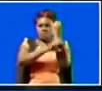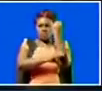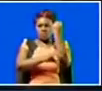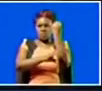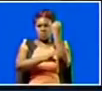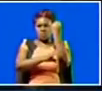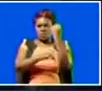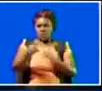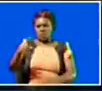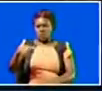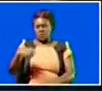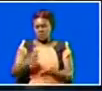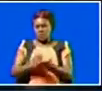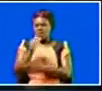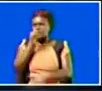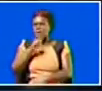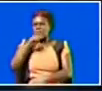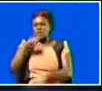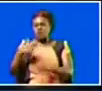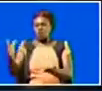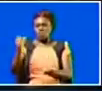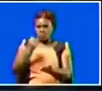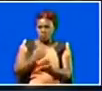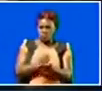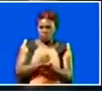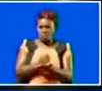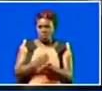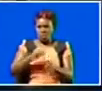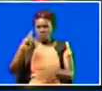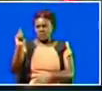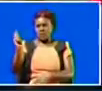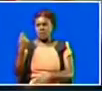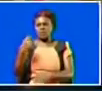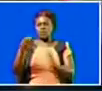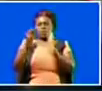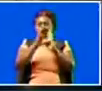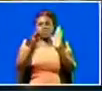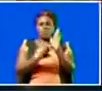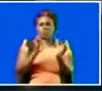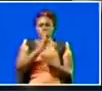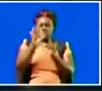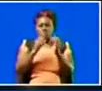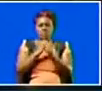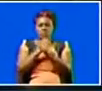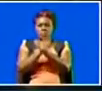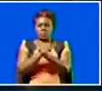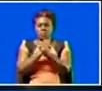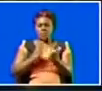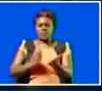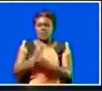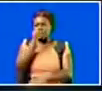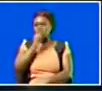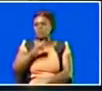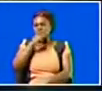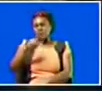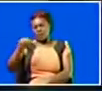question to the right to privacy versus the right of admission? Article 31 of Kenya's constitution specifically protects the right to privacy. On